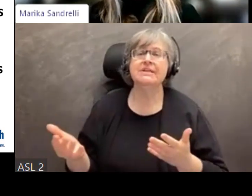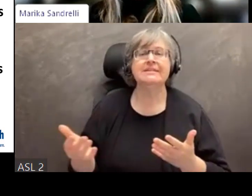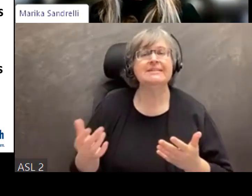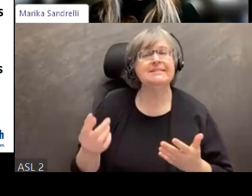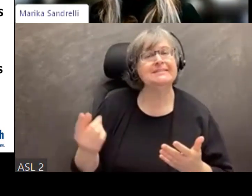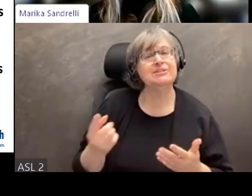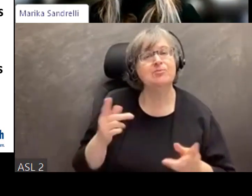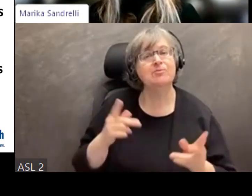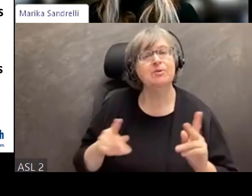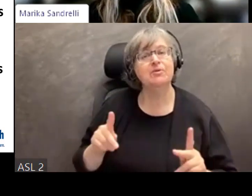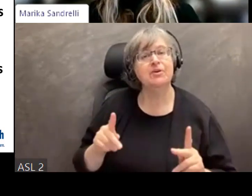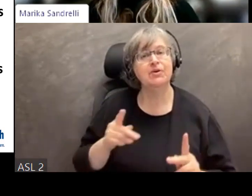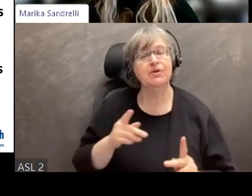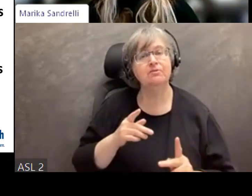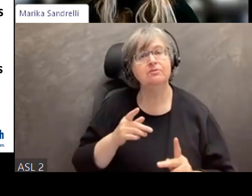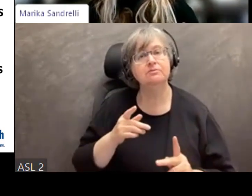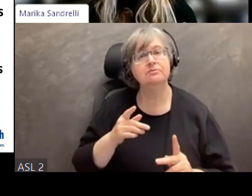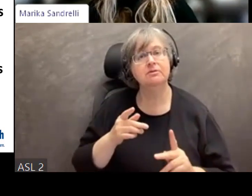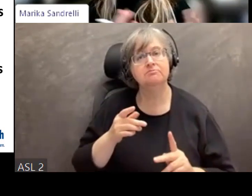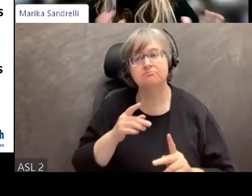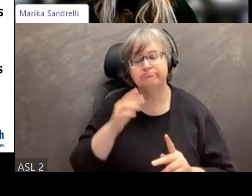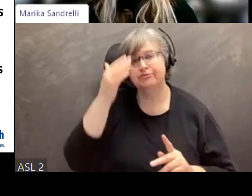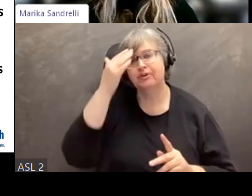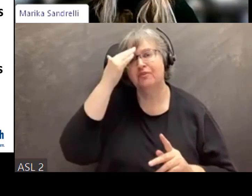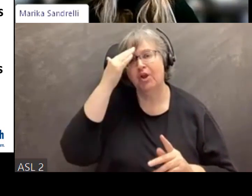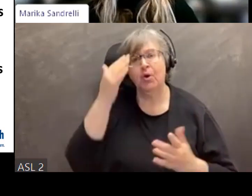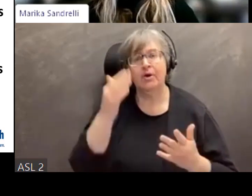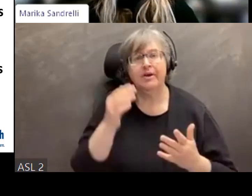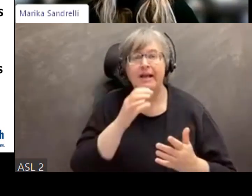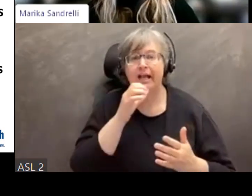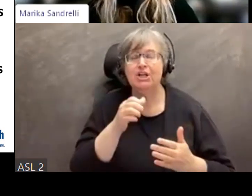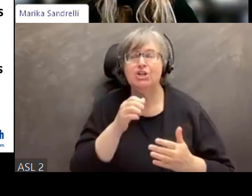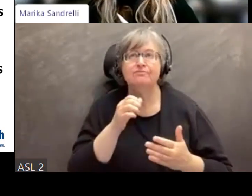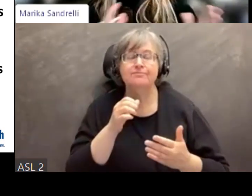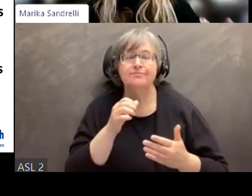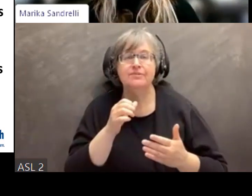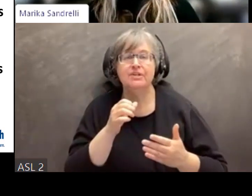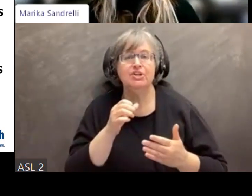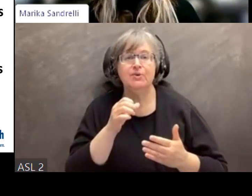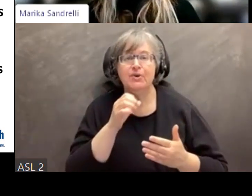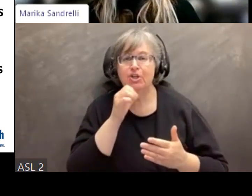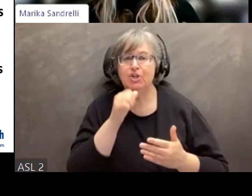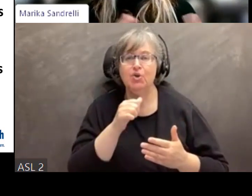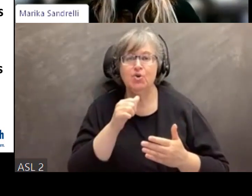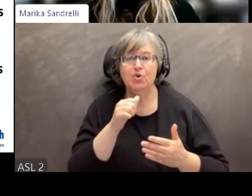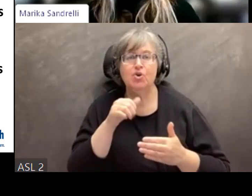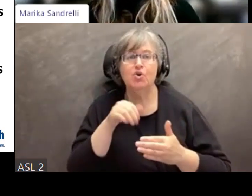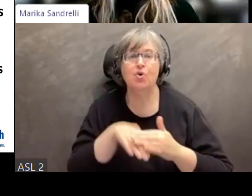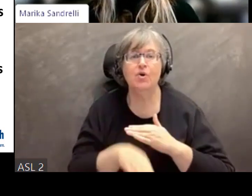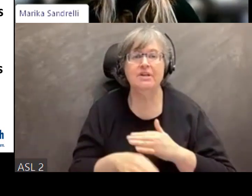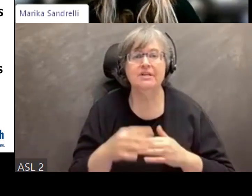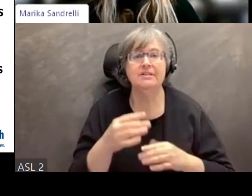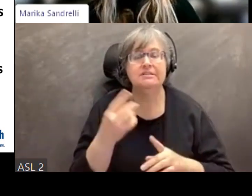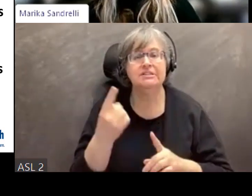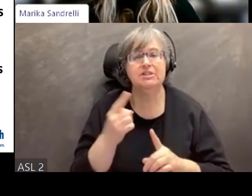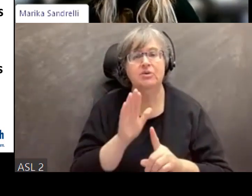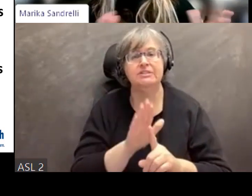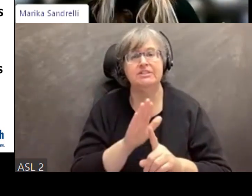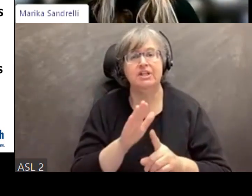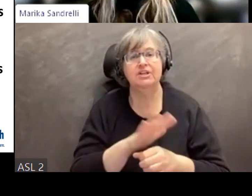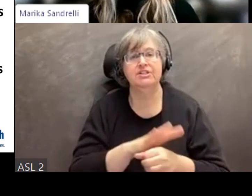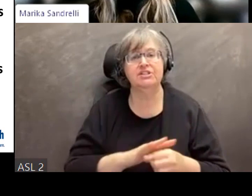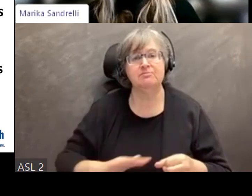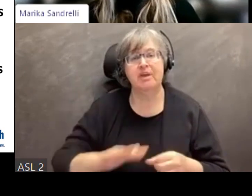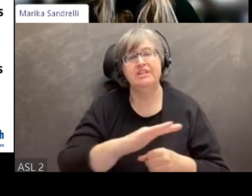reflect something that people are quite familiar with. It's not like you're walking and imposing on someone's space. It's